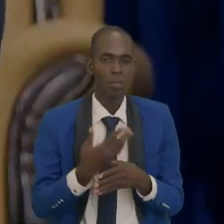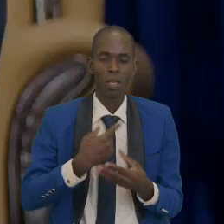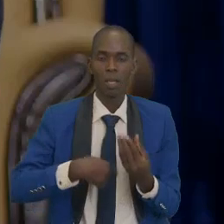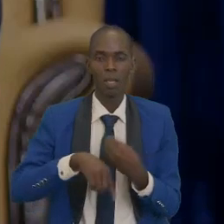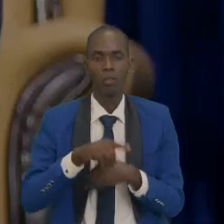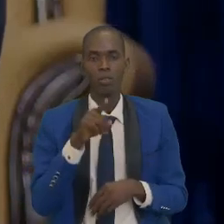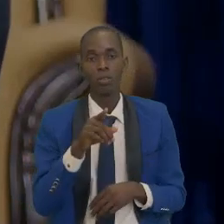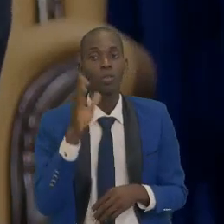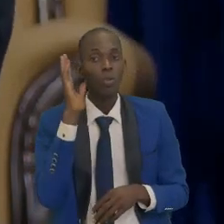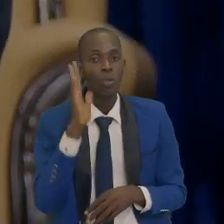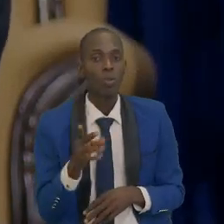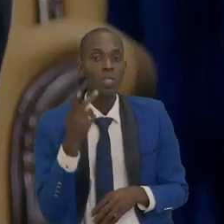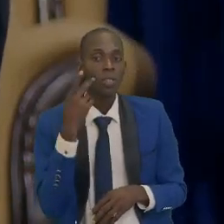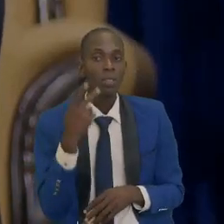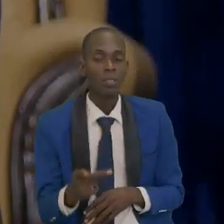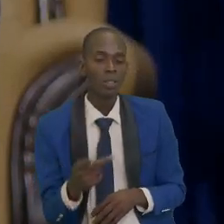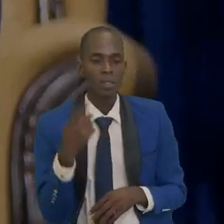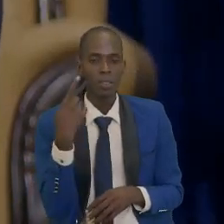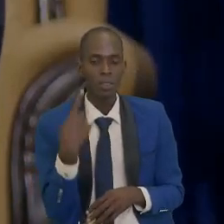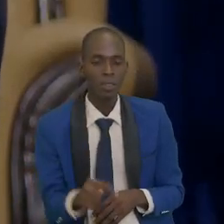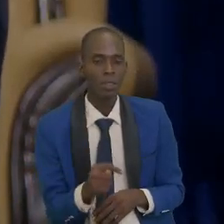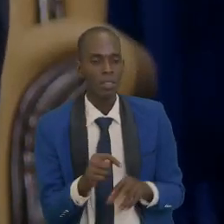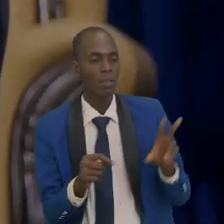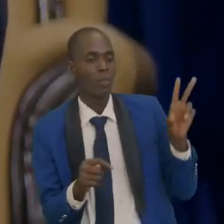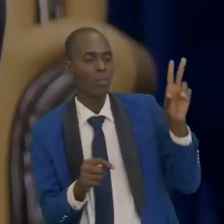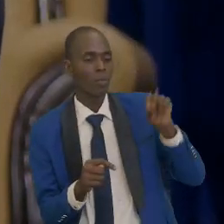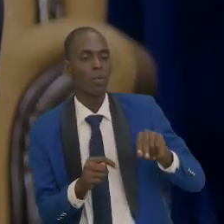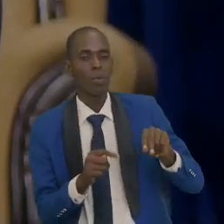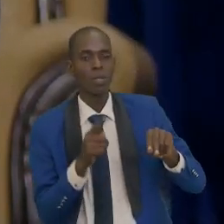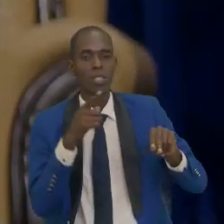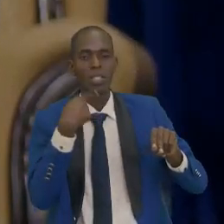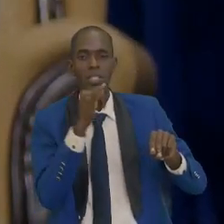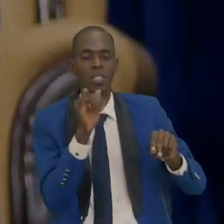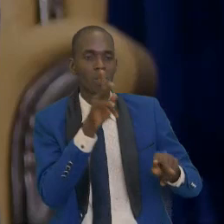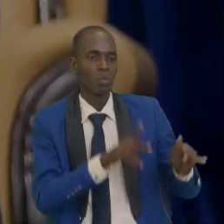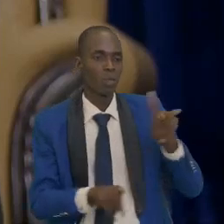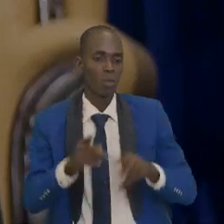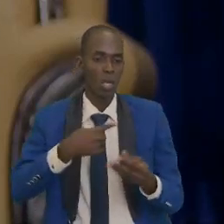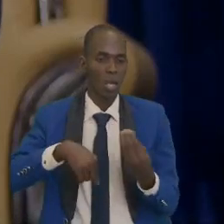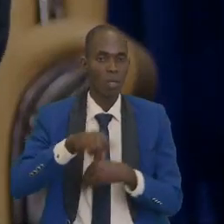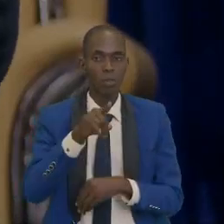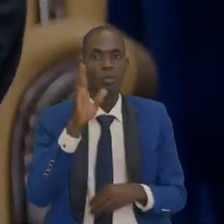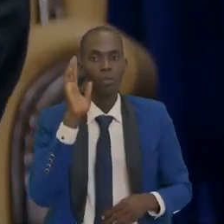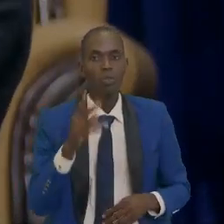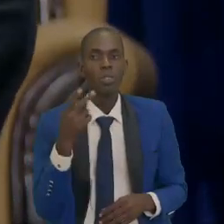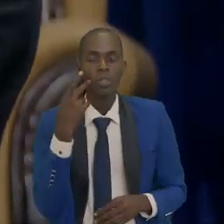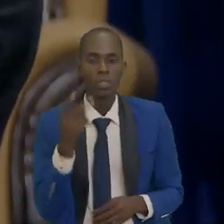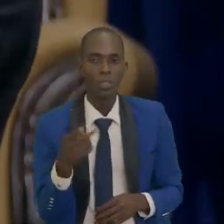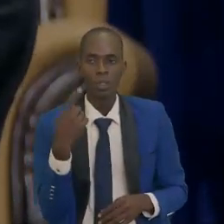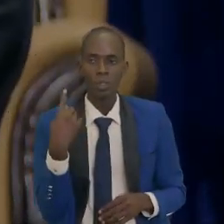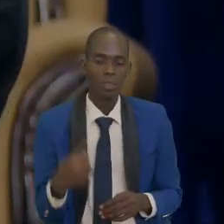you see the naysayers around you you see the pet loss of